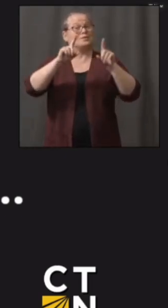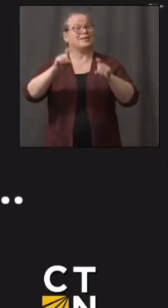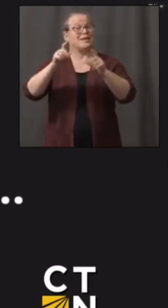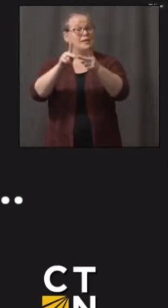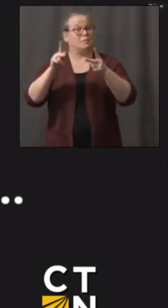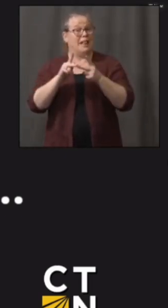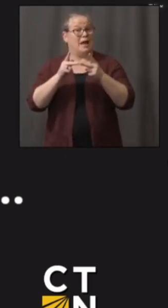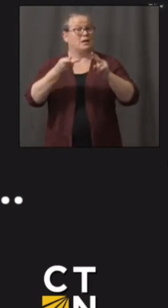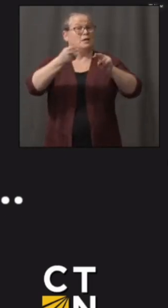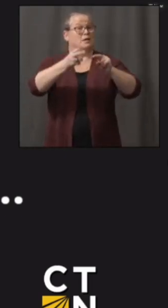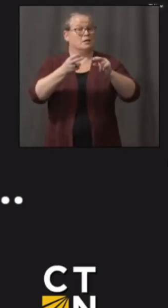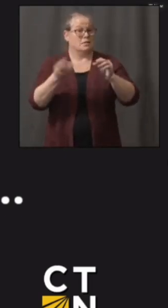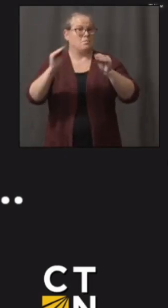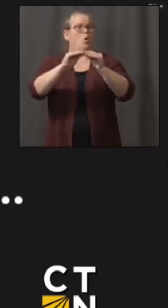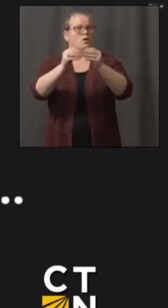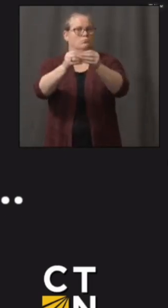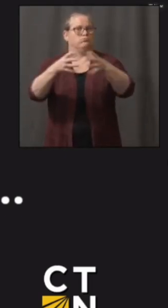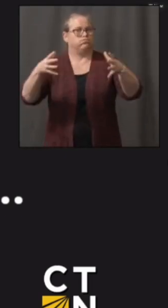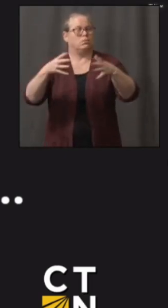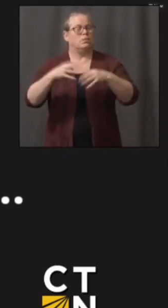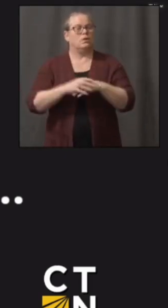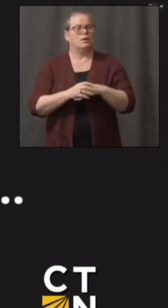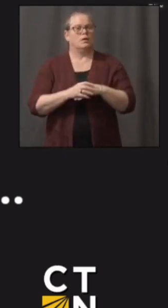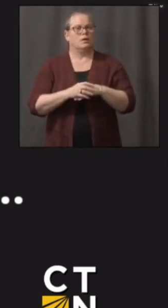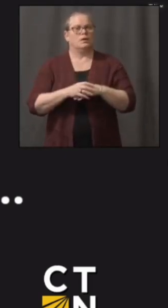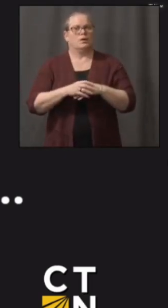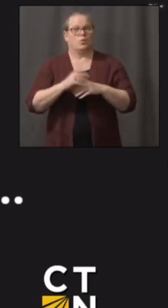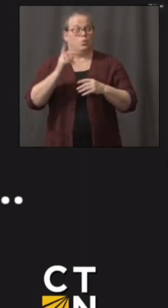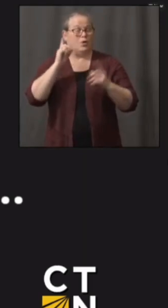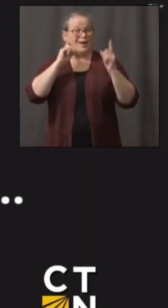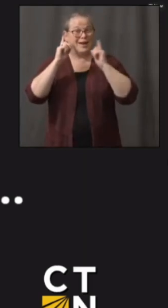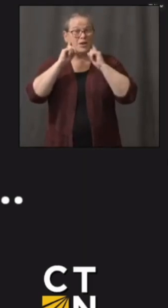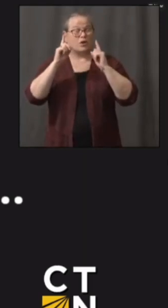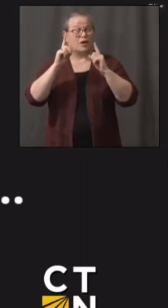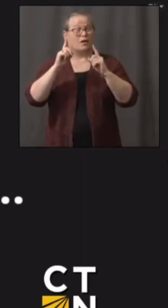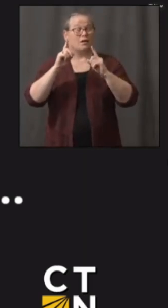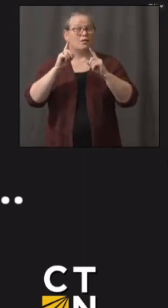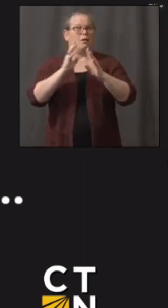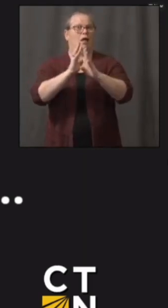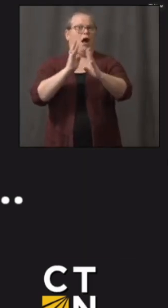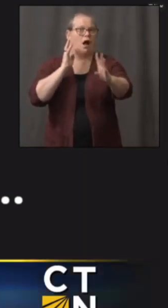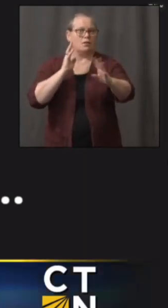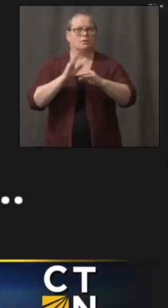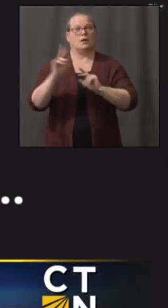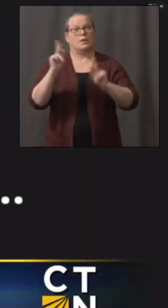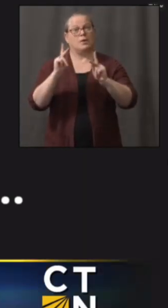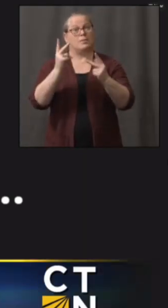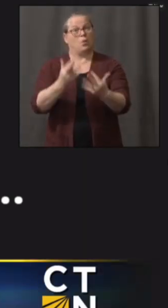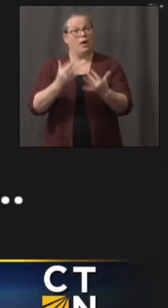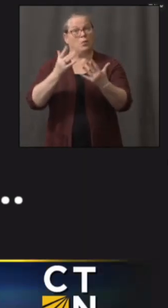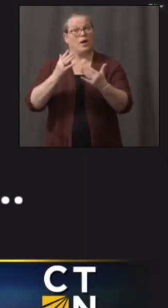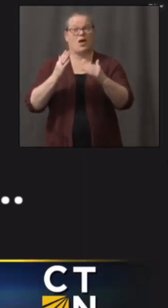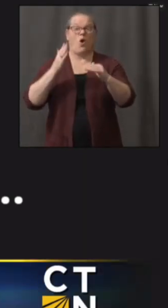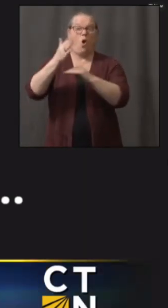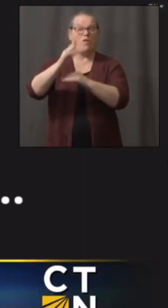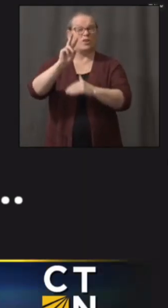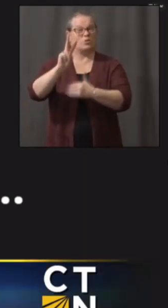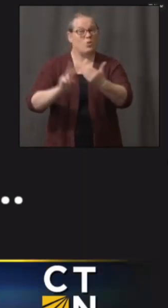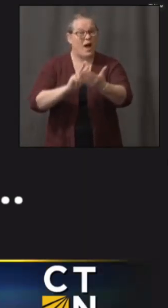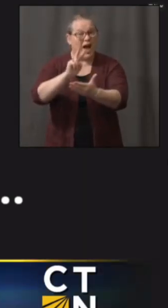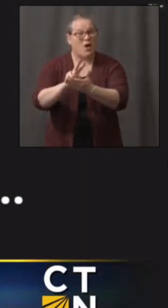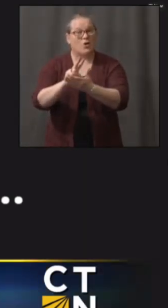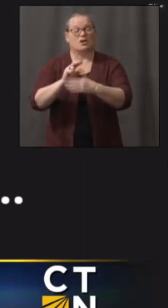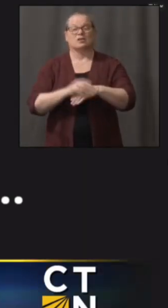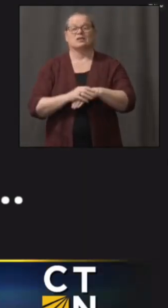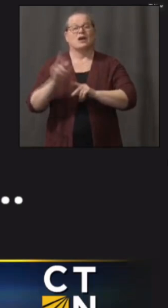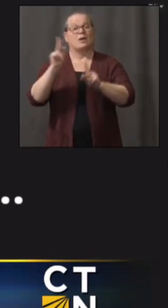about lines and seeing wait times of over 2 hours in a lot of places, people not being able to make reservations for the next week